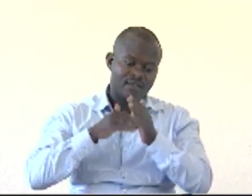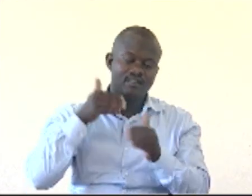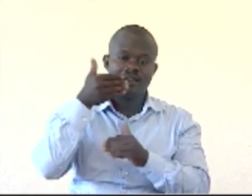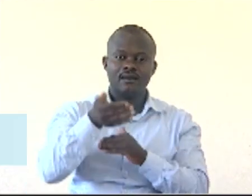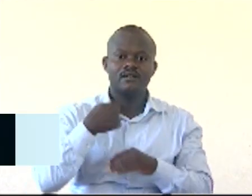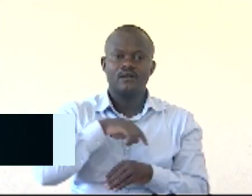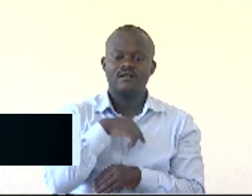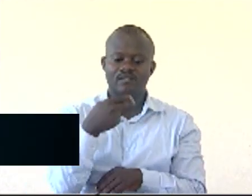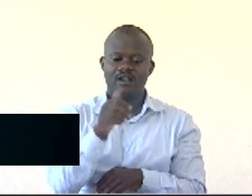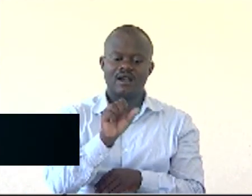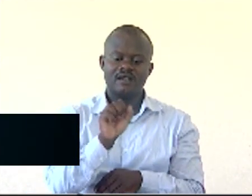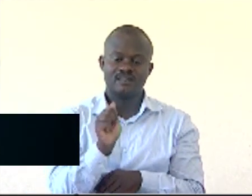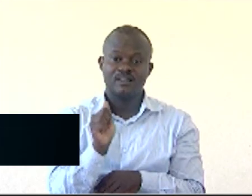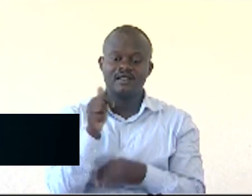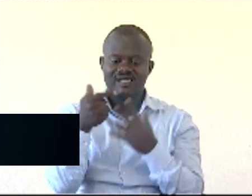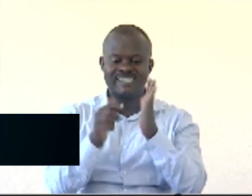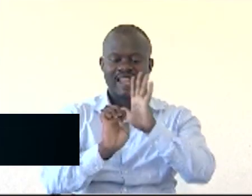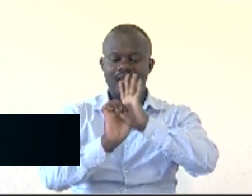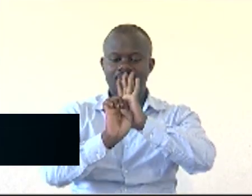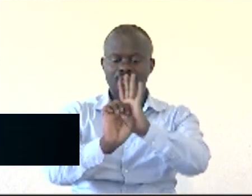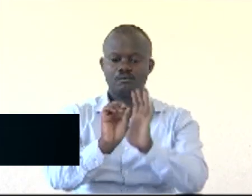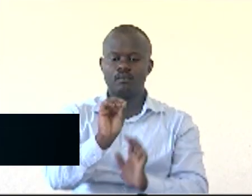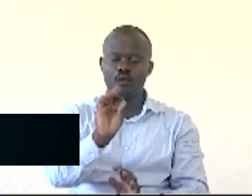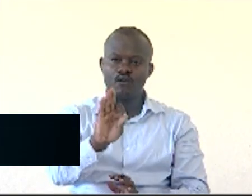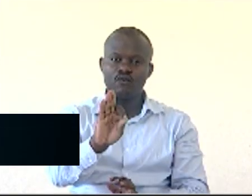bilharzia. These are examples of